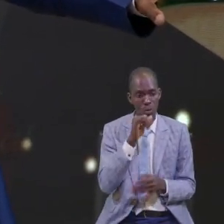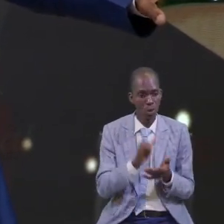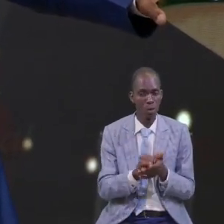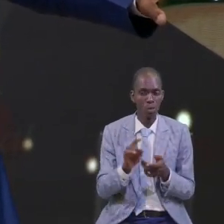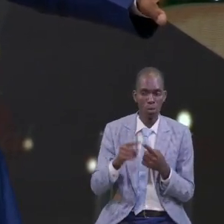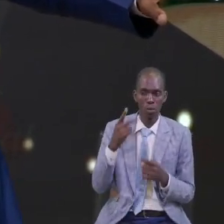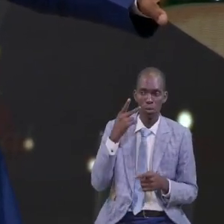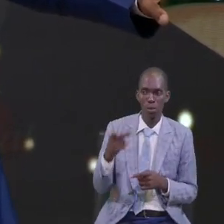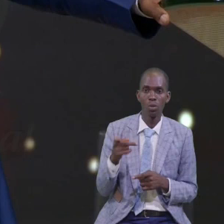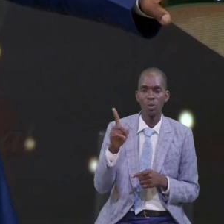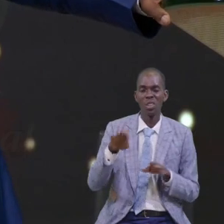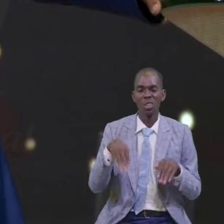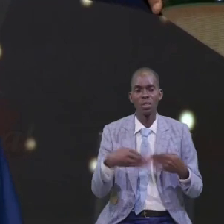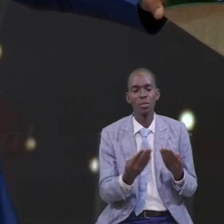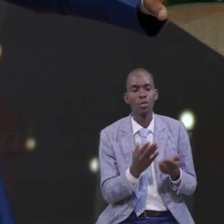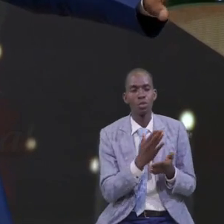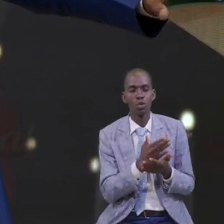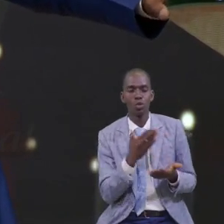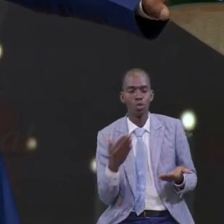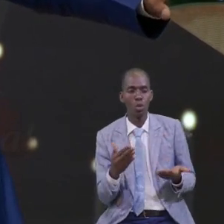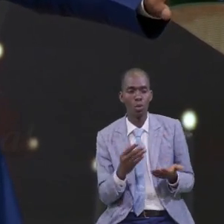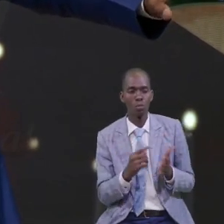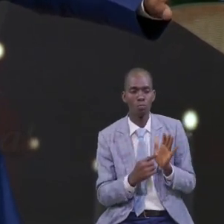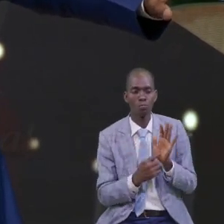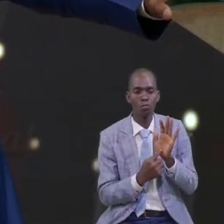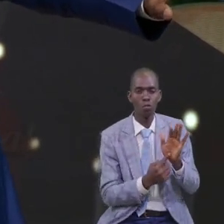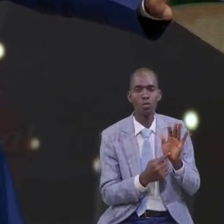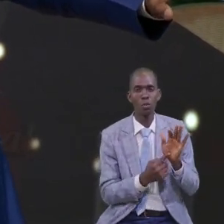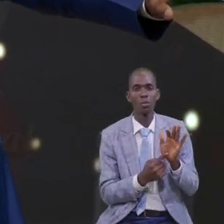giving him symbol, sign. Remember?